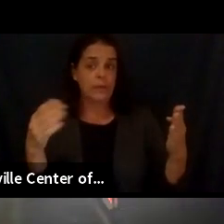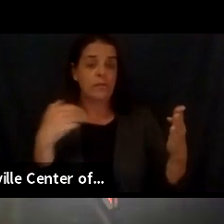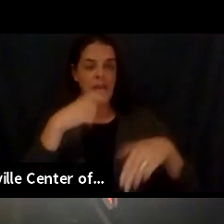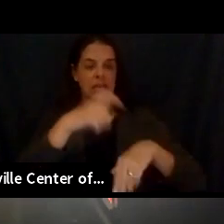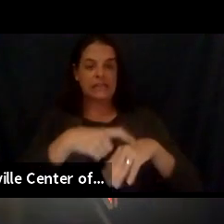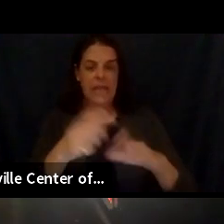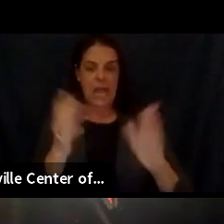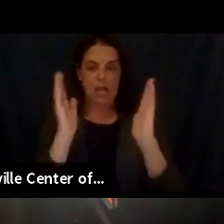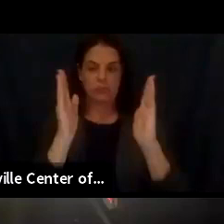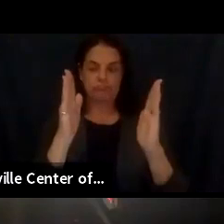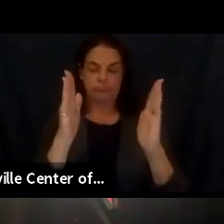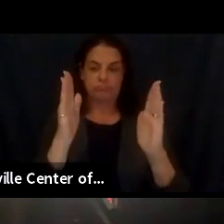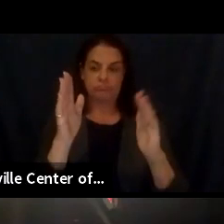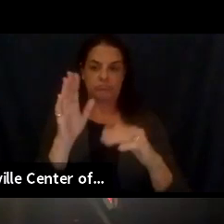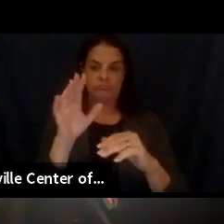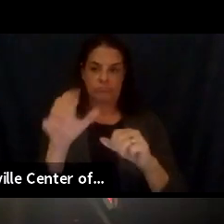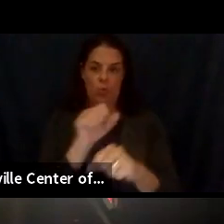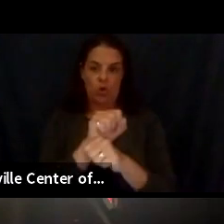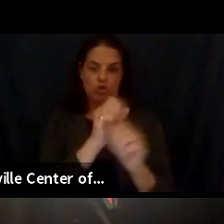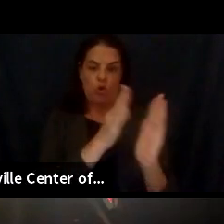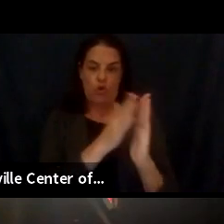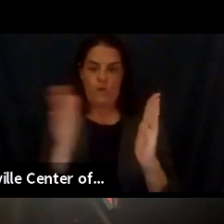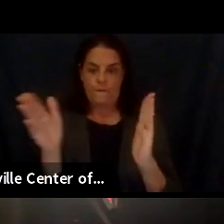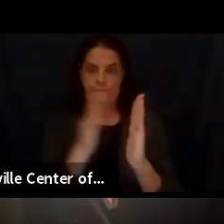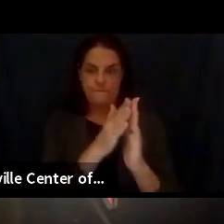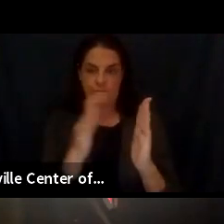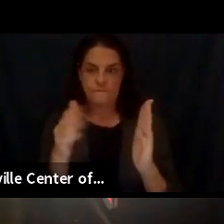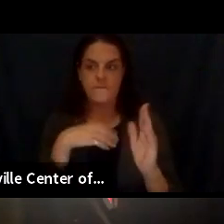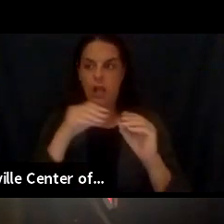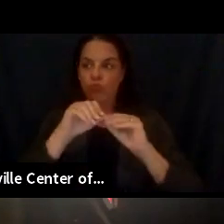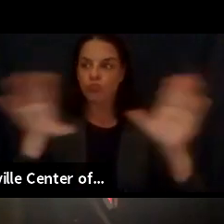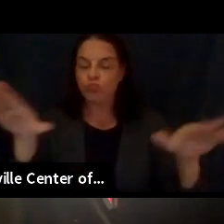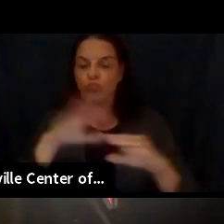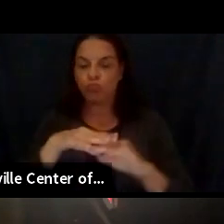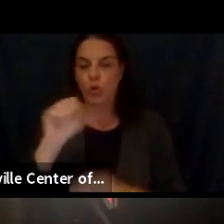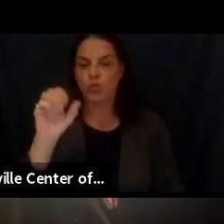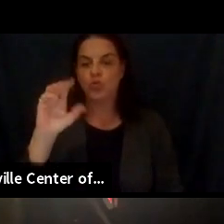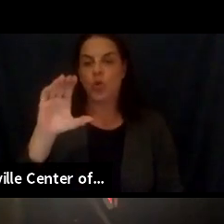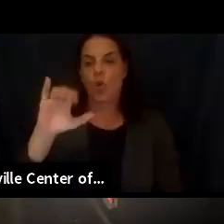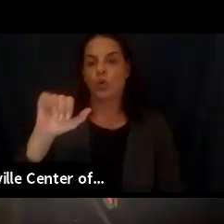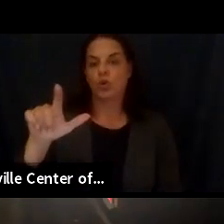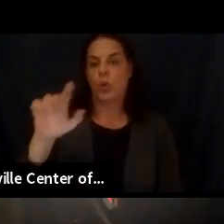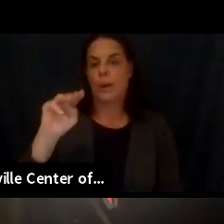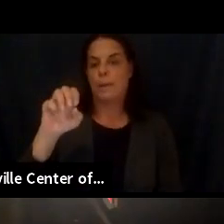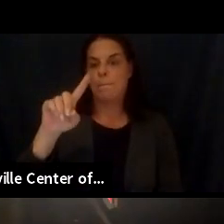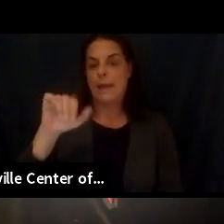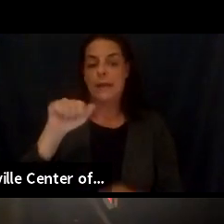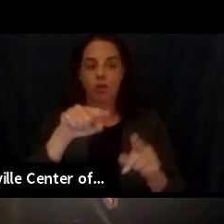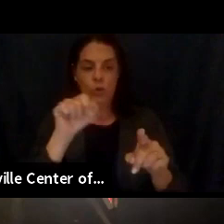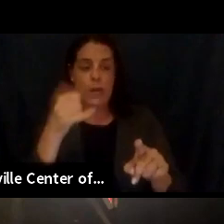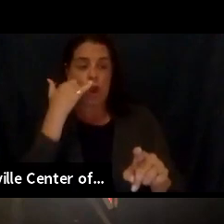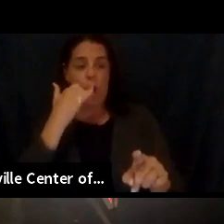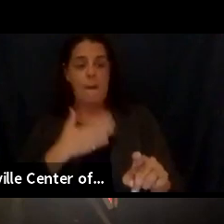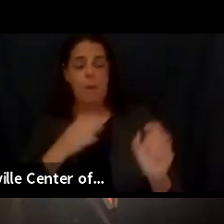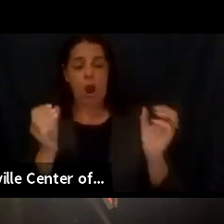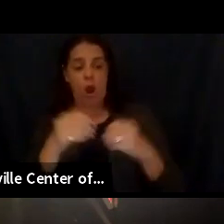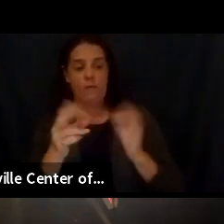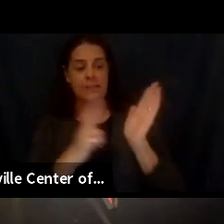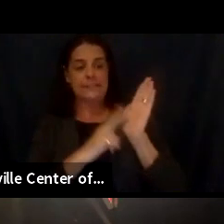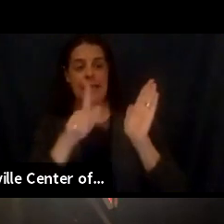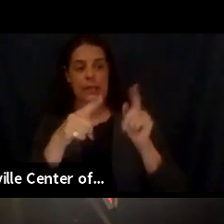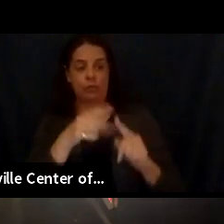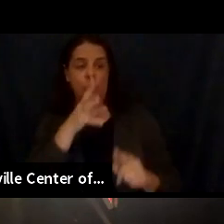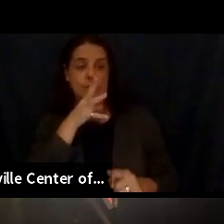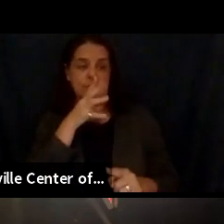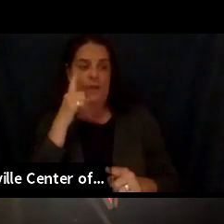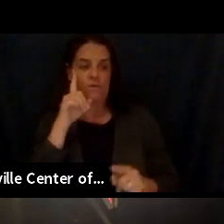time period that I had released on social media that people could call in my office and sign up for